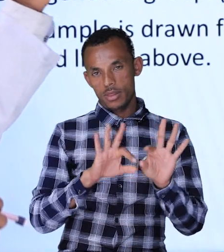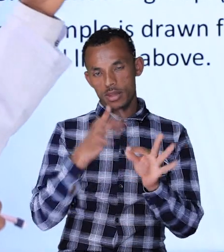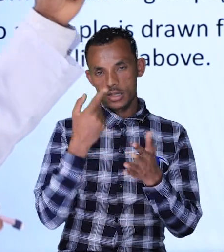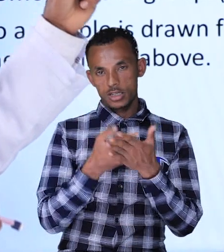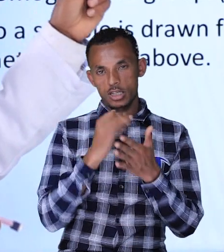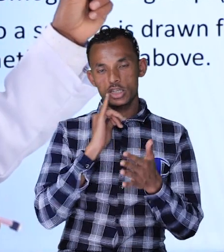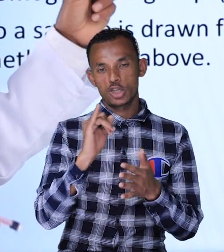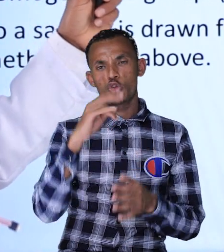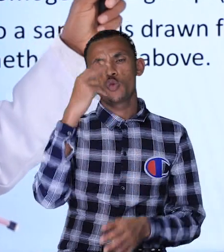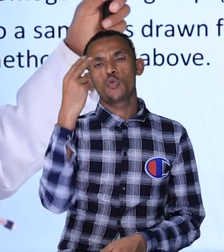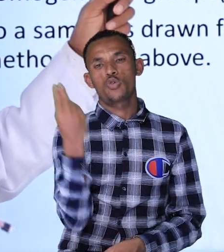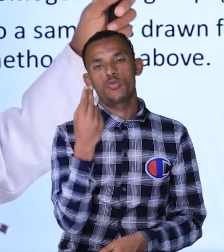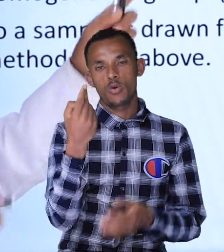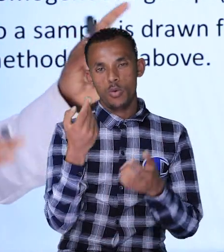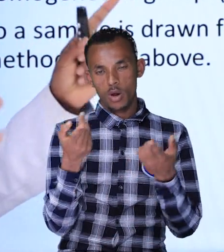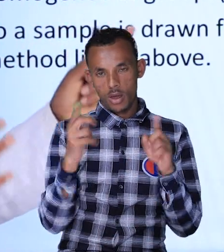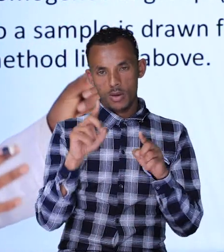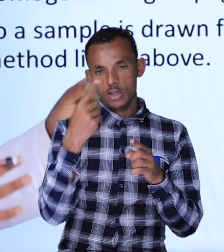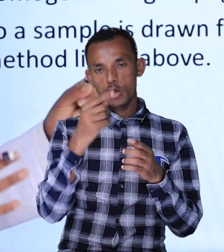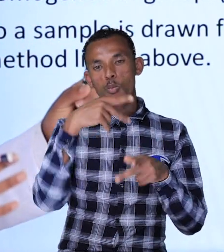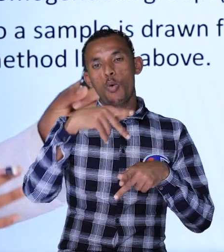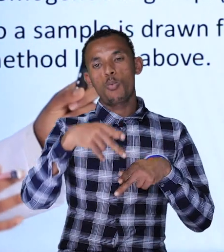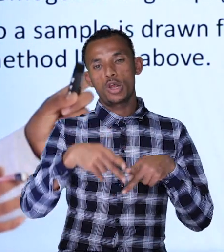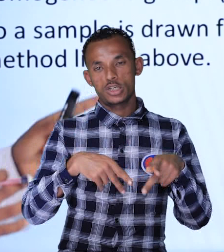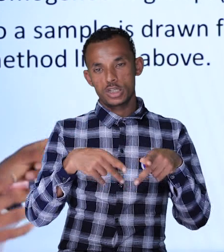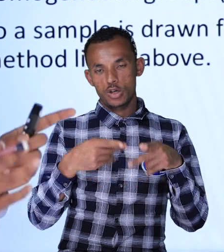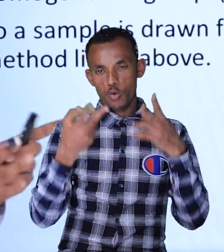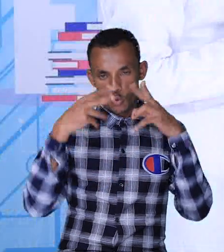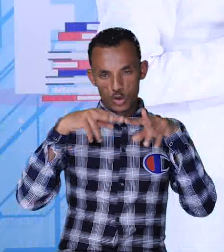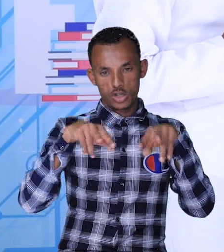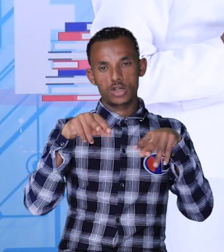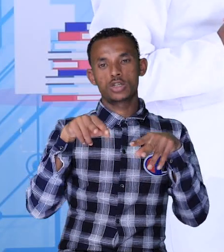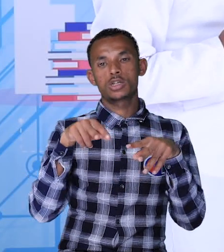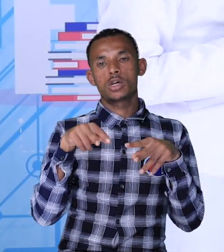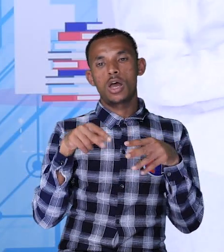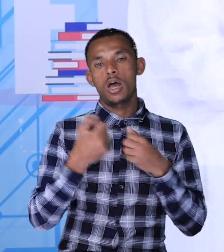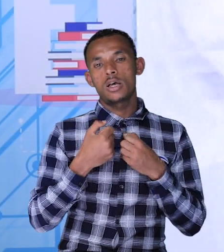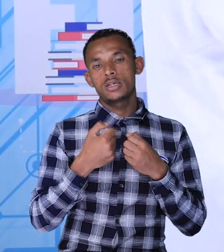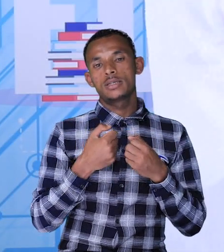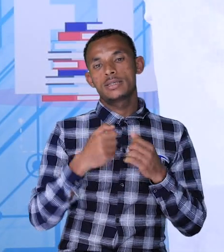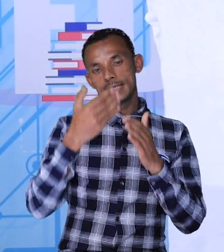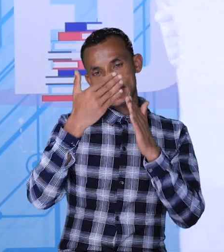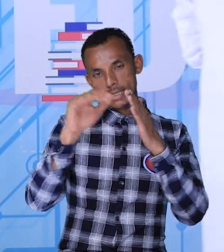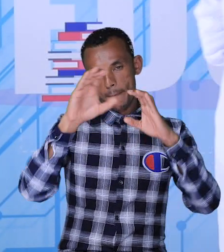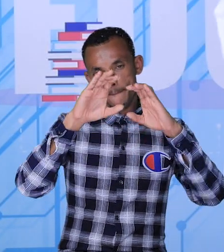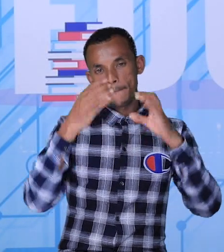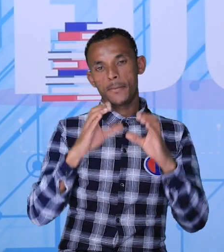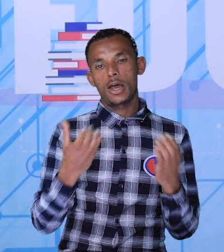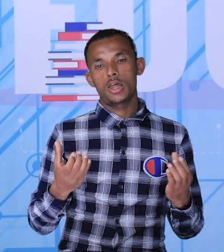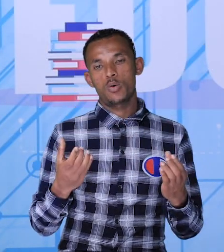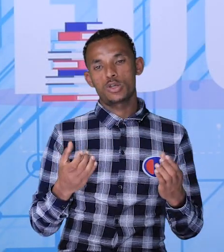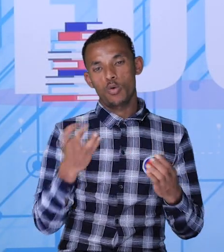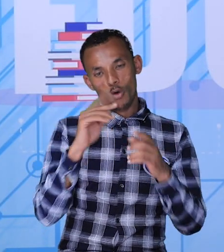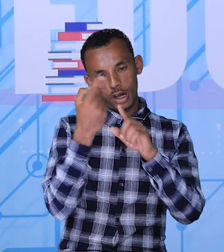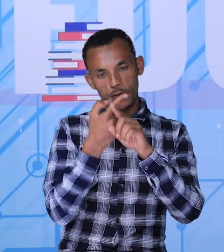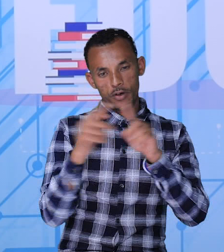This is useful whenever the population under consideration has some categorical difference